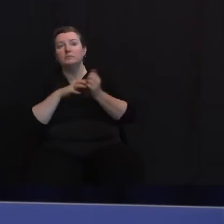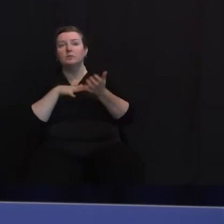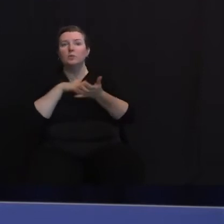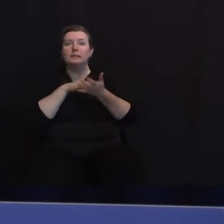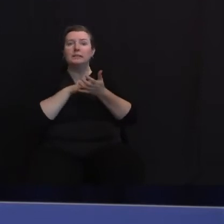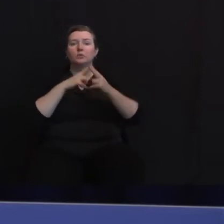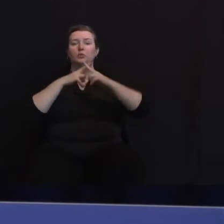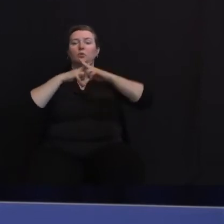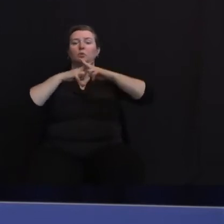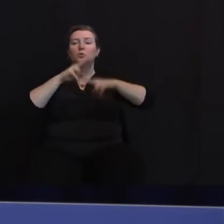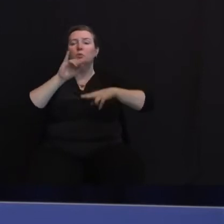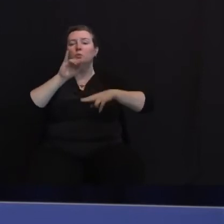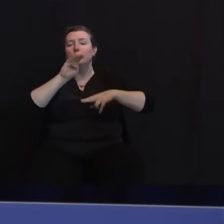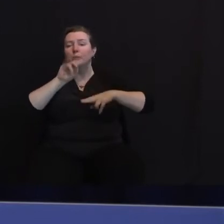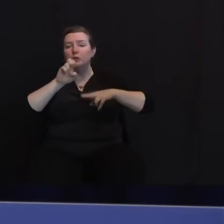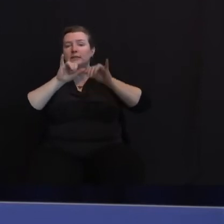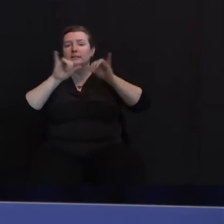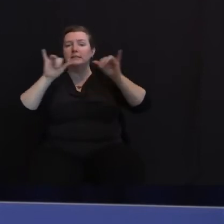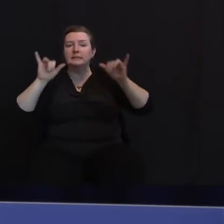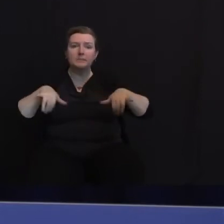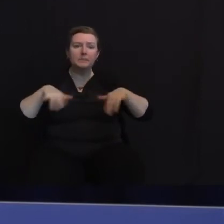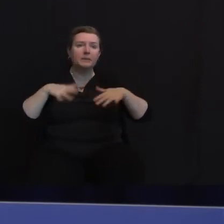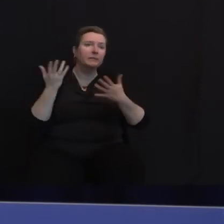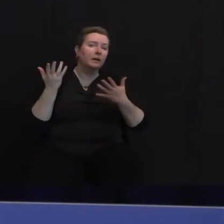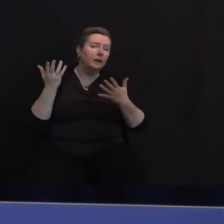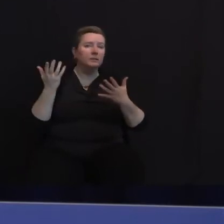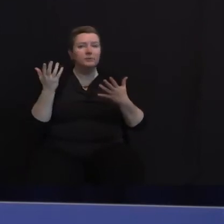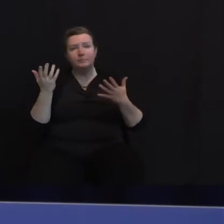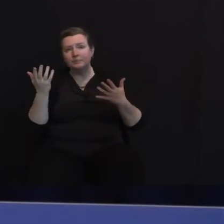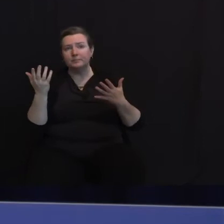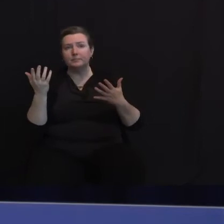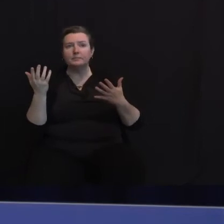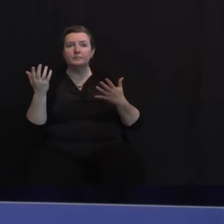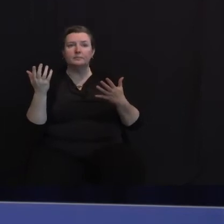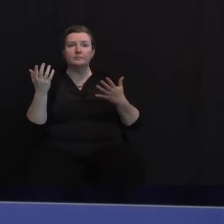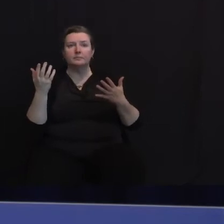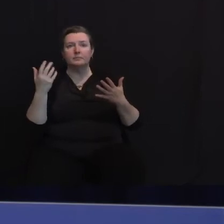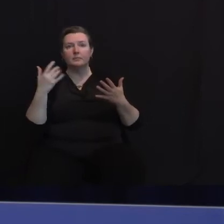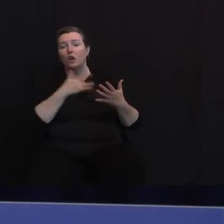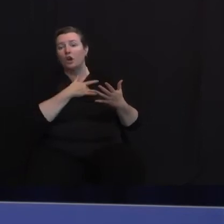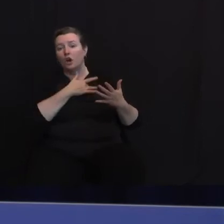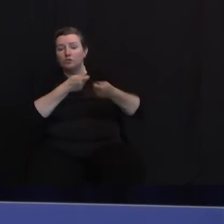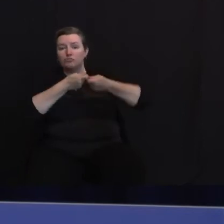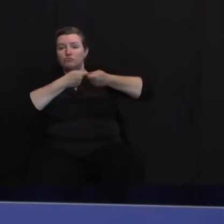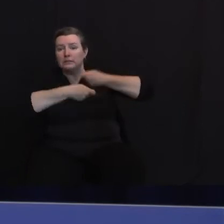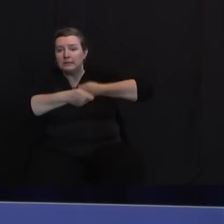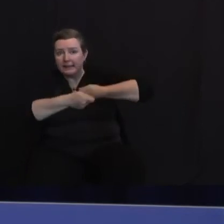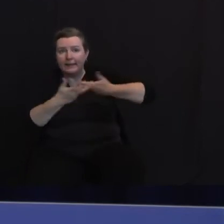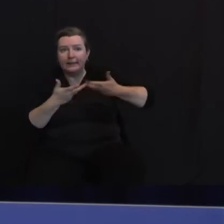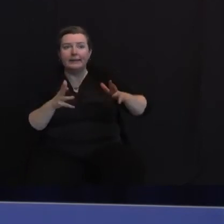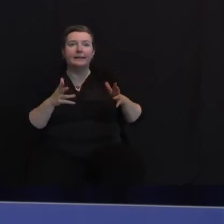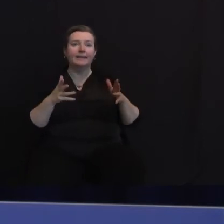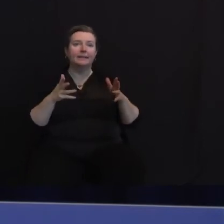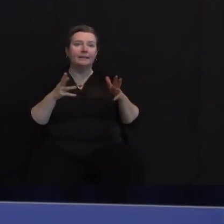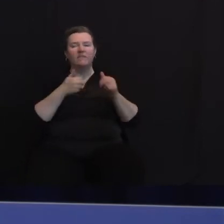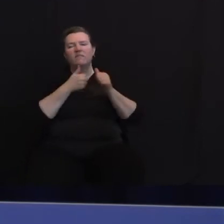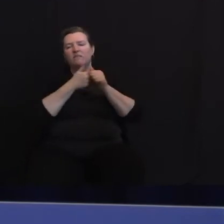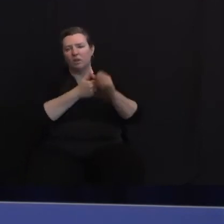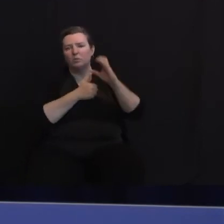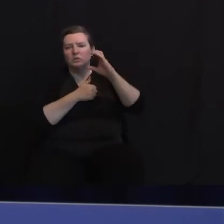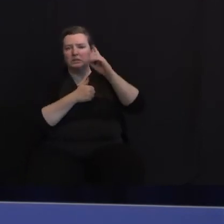system from things like a solid organ transplant, are also eligible but should follow CDC guidance